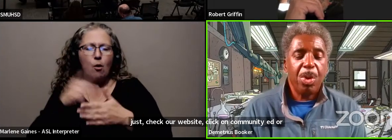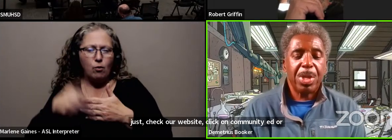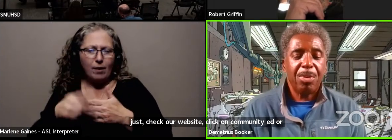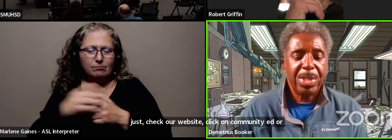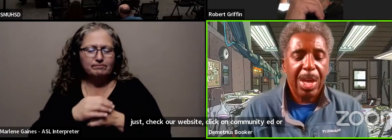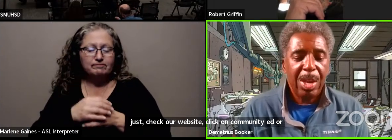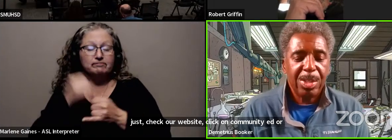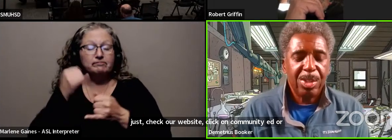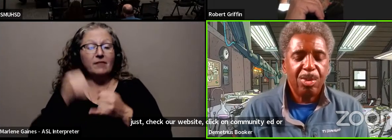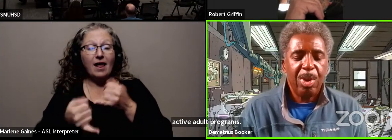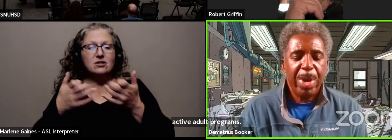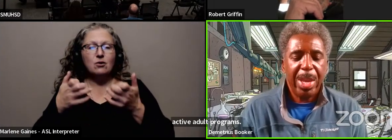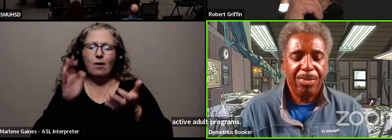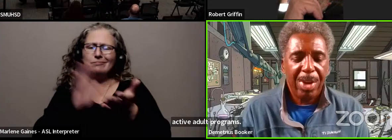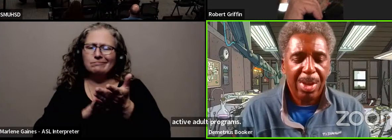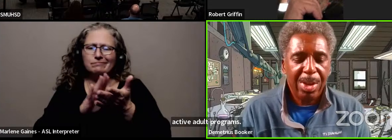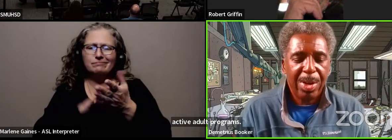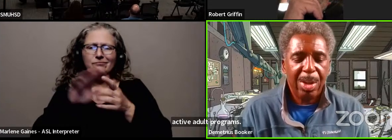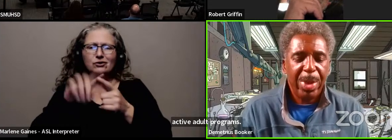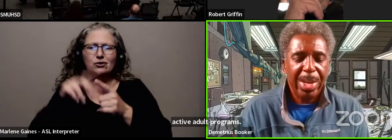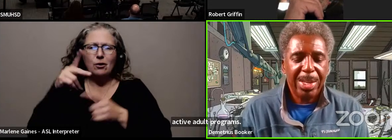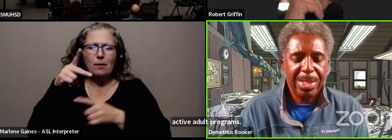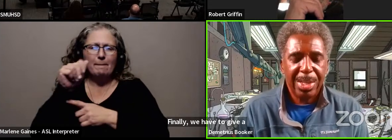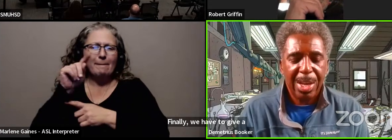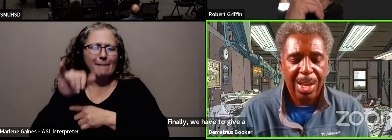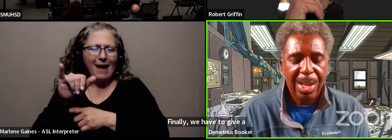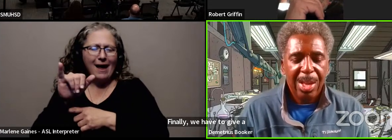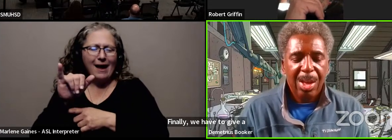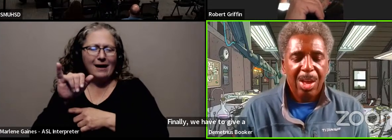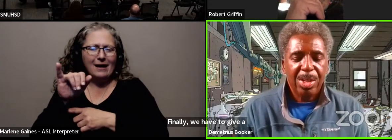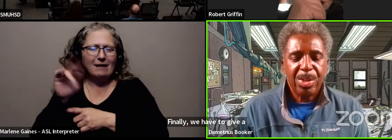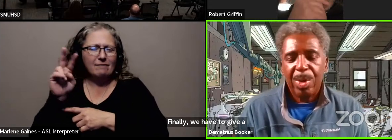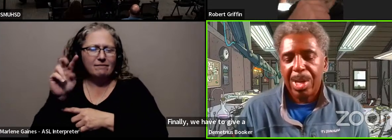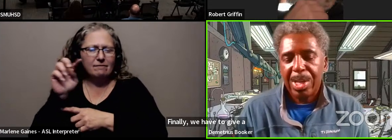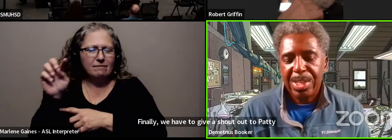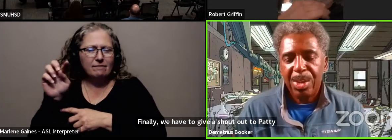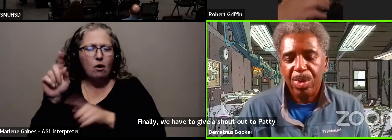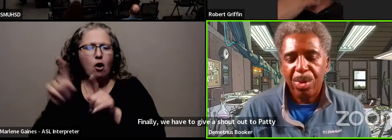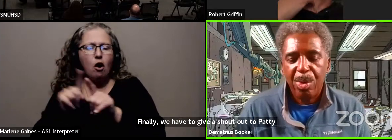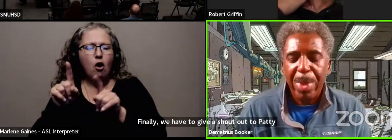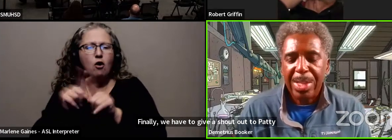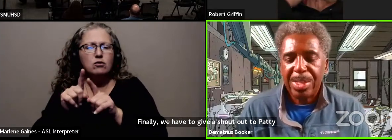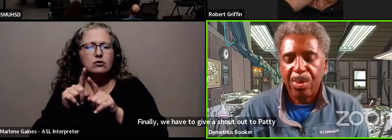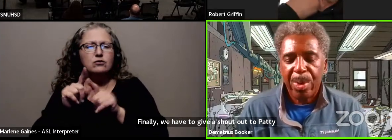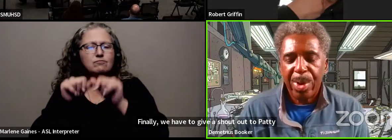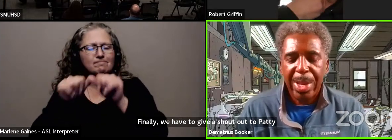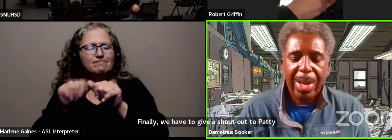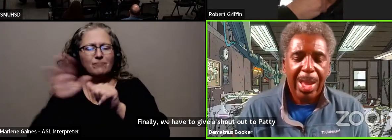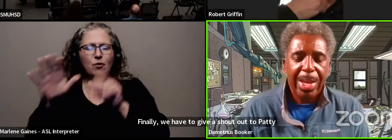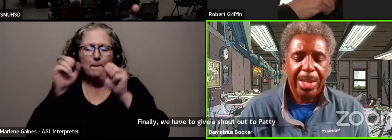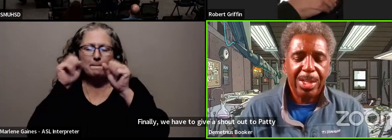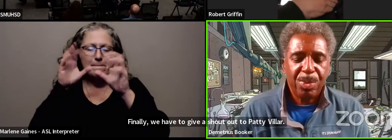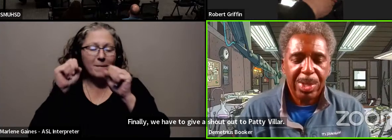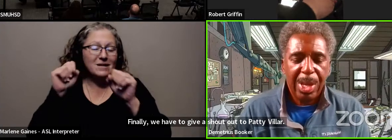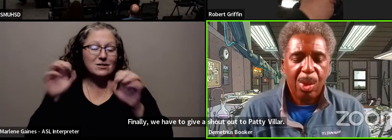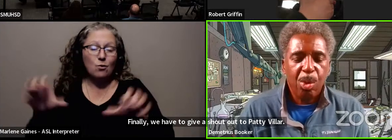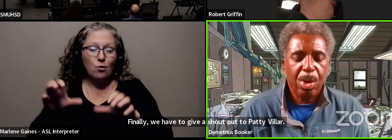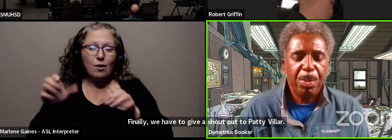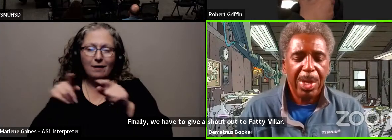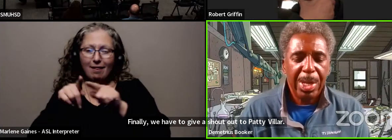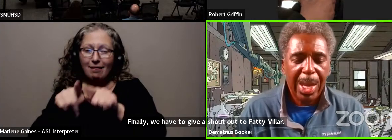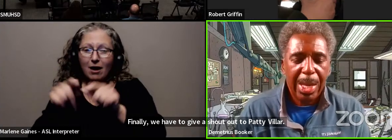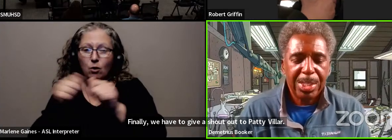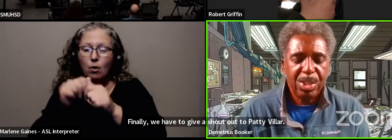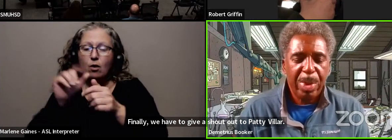Finally, we want to give a shout out to Patty Villar. Patty is also continuing her amazing work and aligning us with